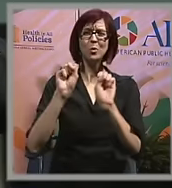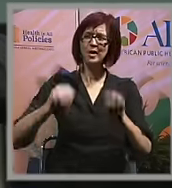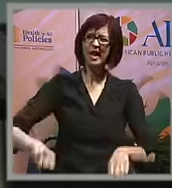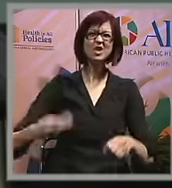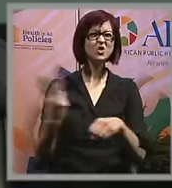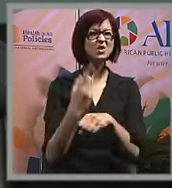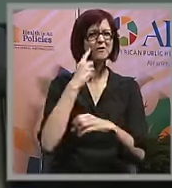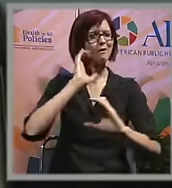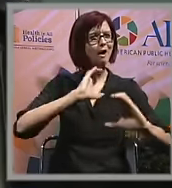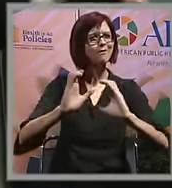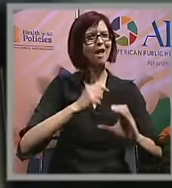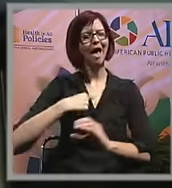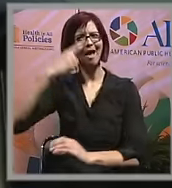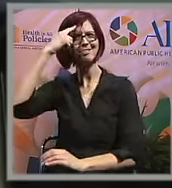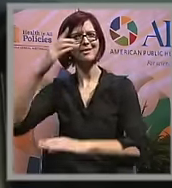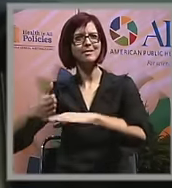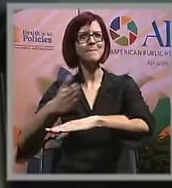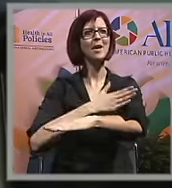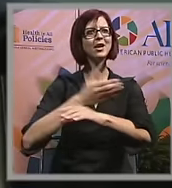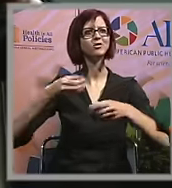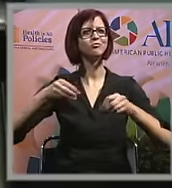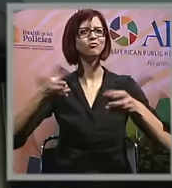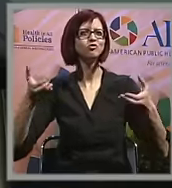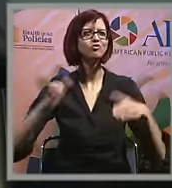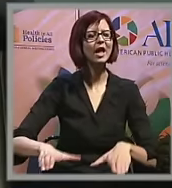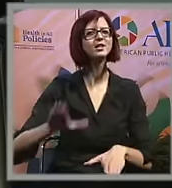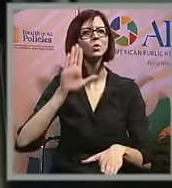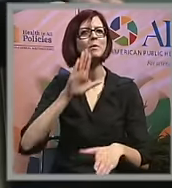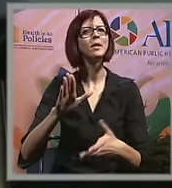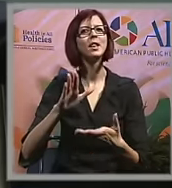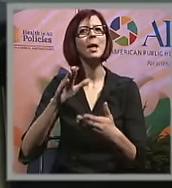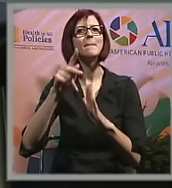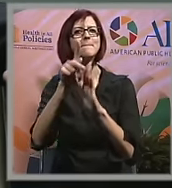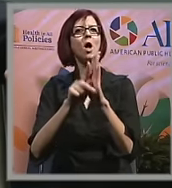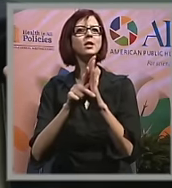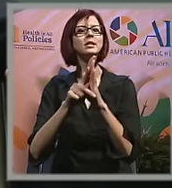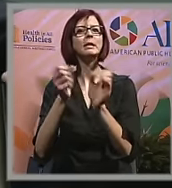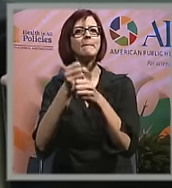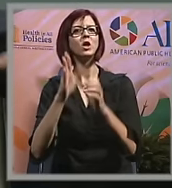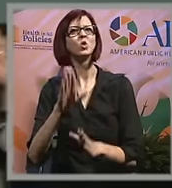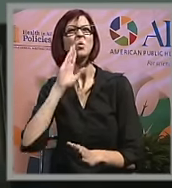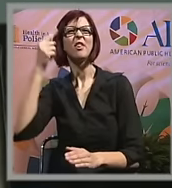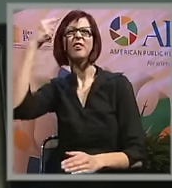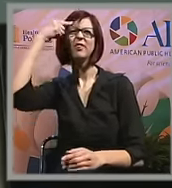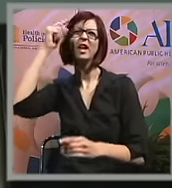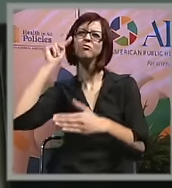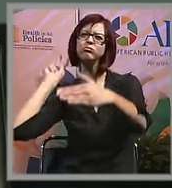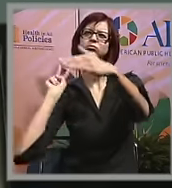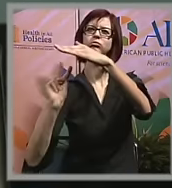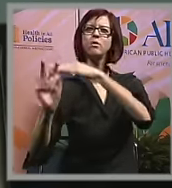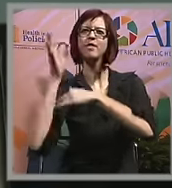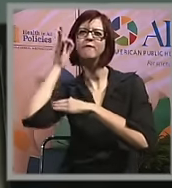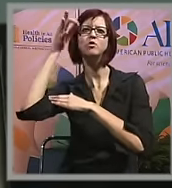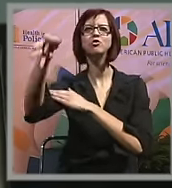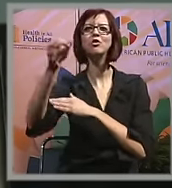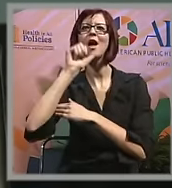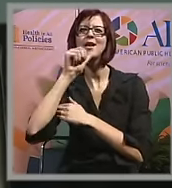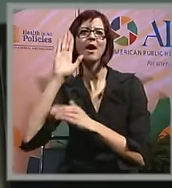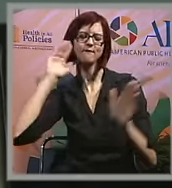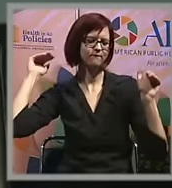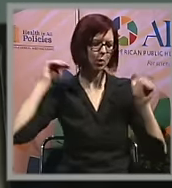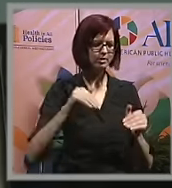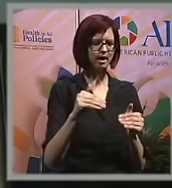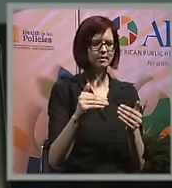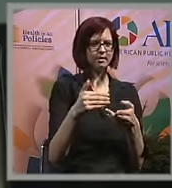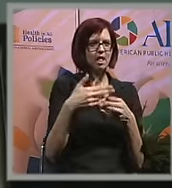conversation, I think the better chance there is that policymakers will think of the long haul and not just about, you